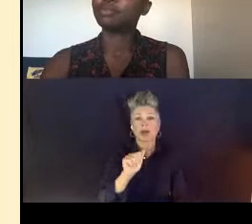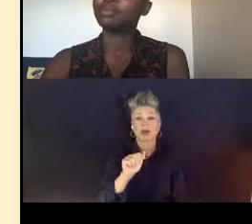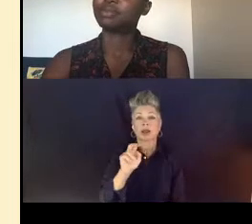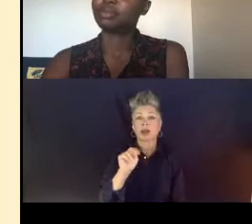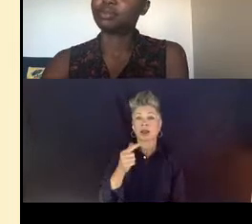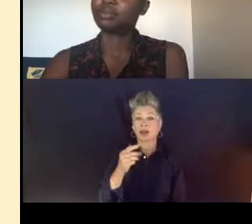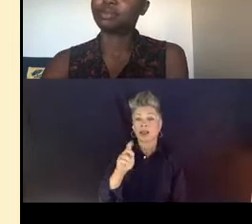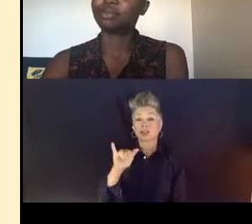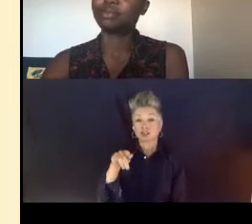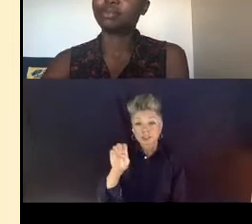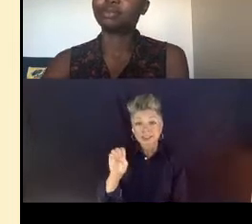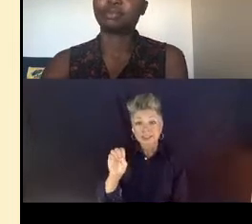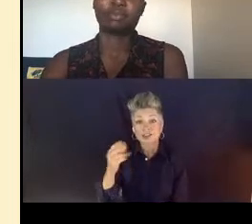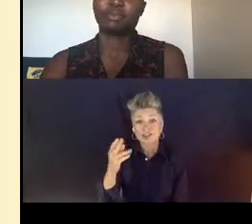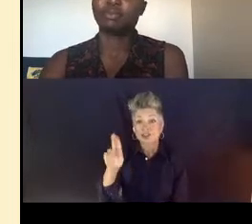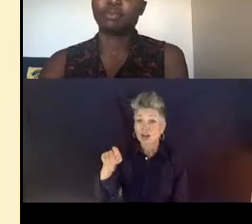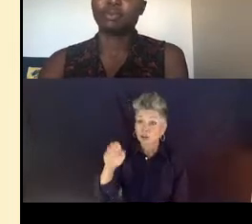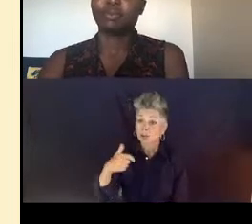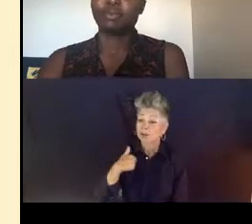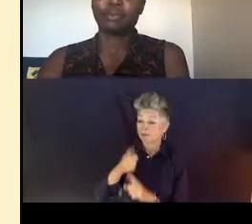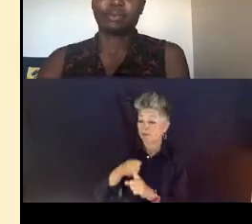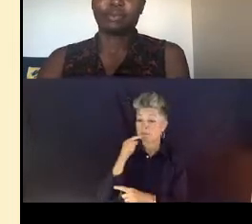Jessica said, from Milwaukee, Wisconsin.